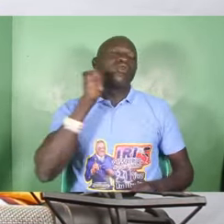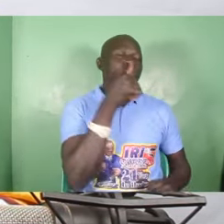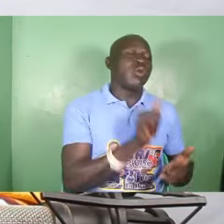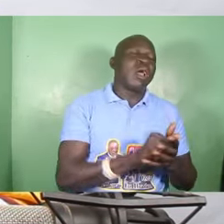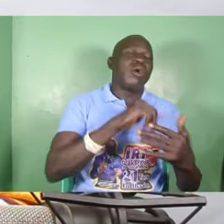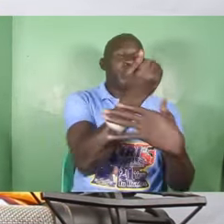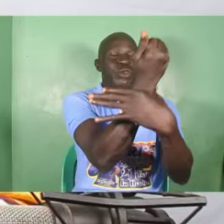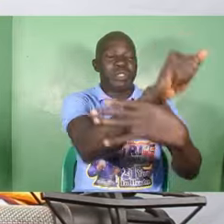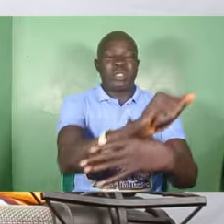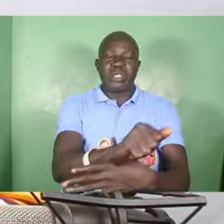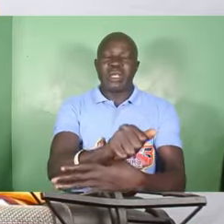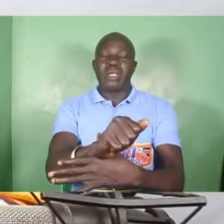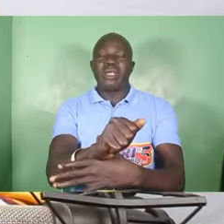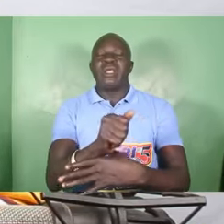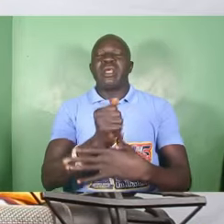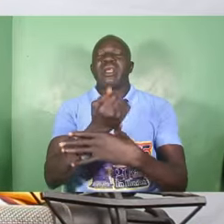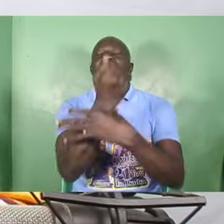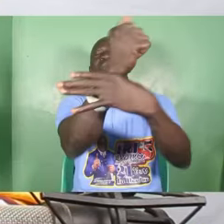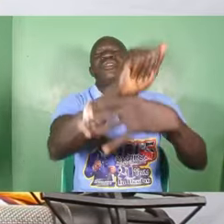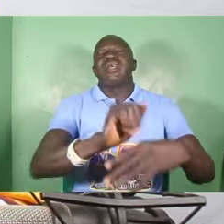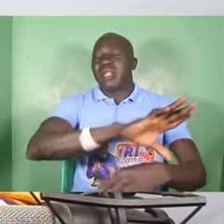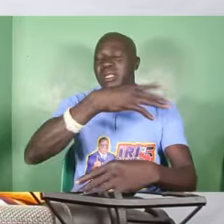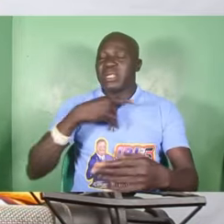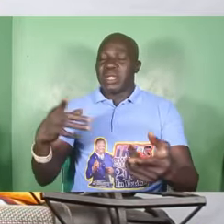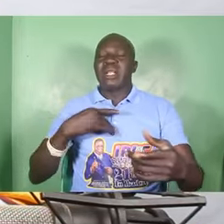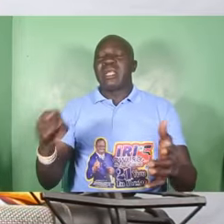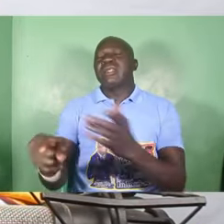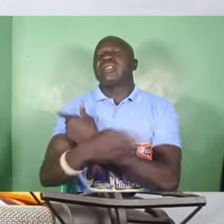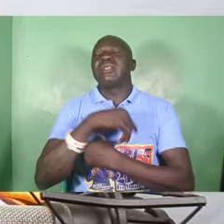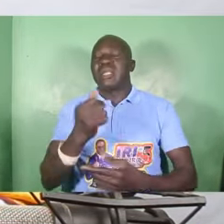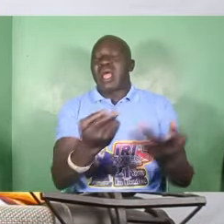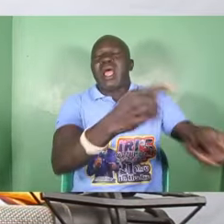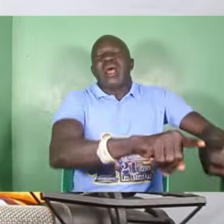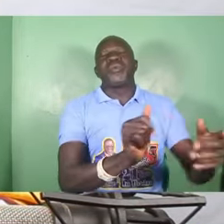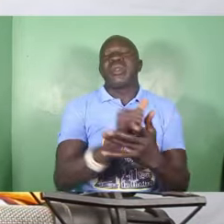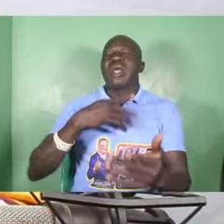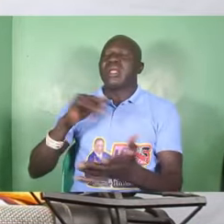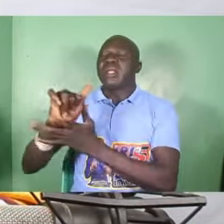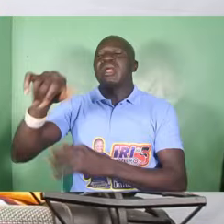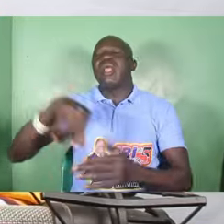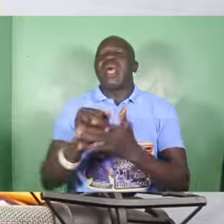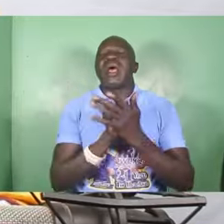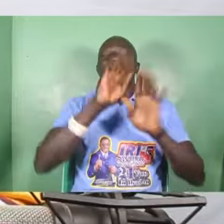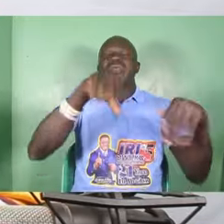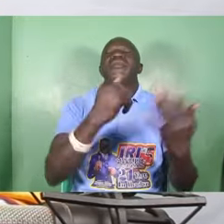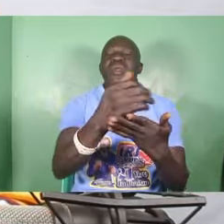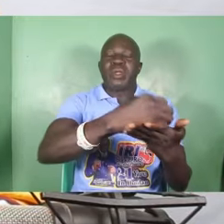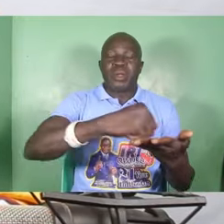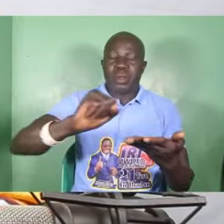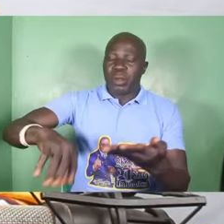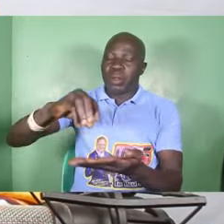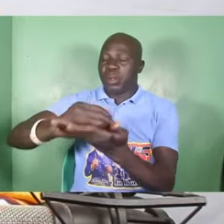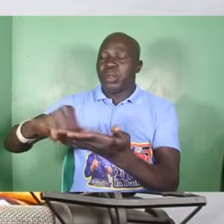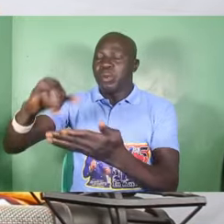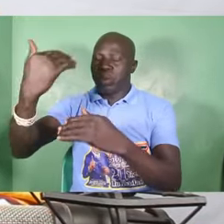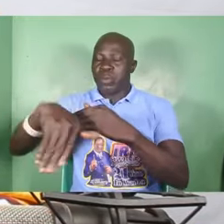tomorrow. Fe fun won le. Iru awon joba yi. This day like this. O God of celebrate. Yes, it must happen like that. Ma fun ni akara wole. I will give them the